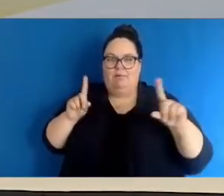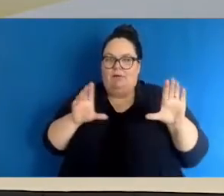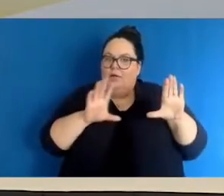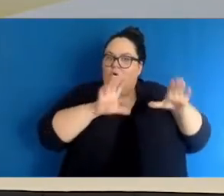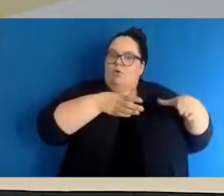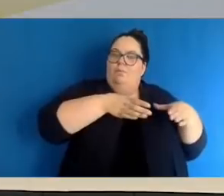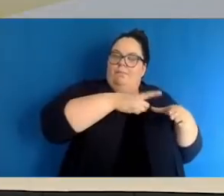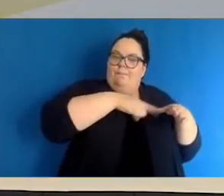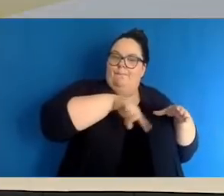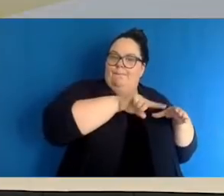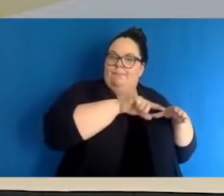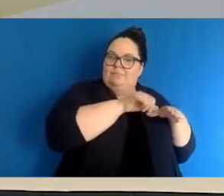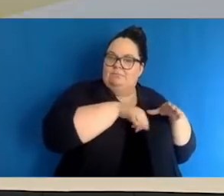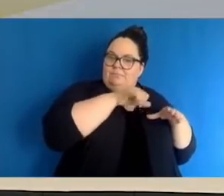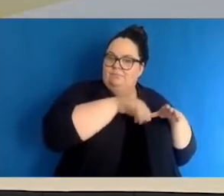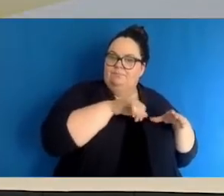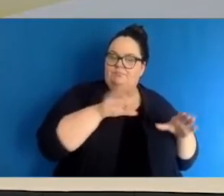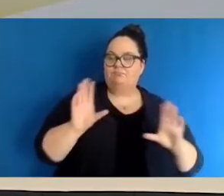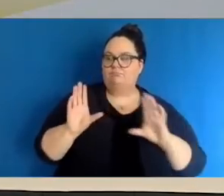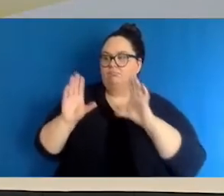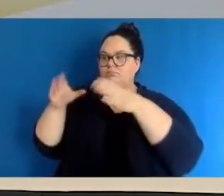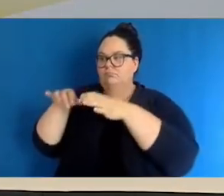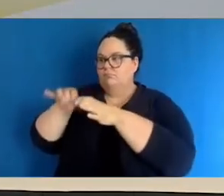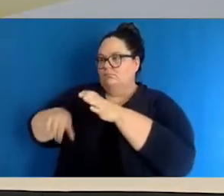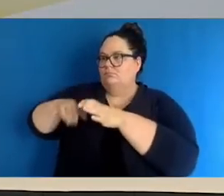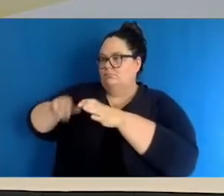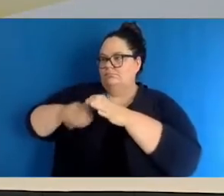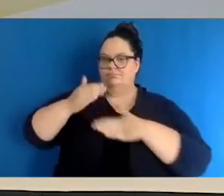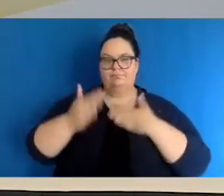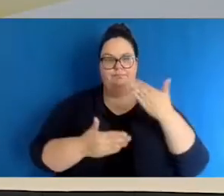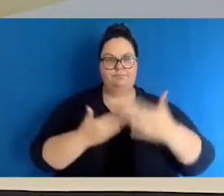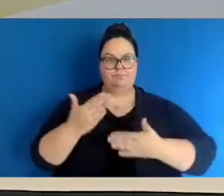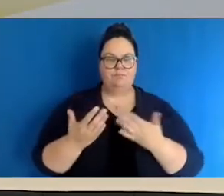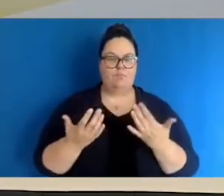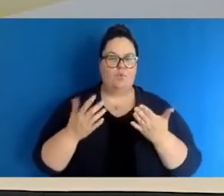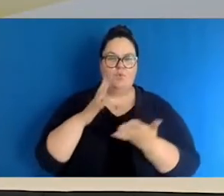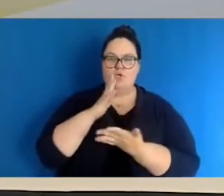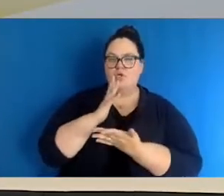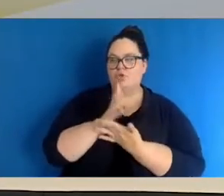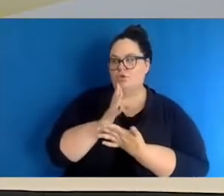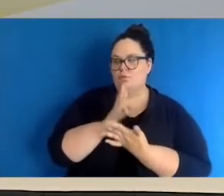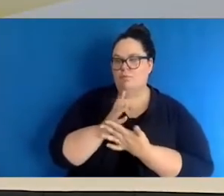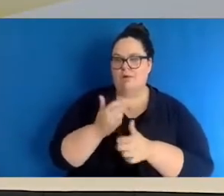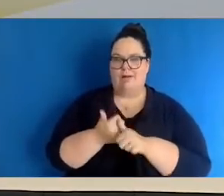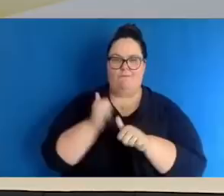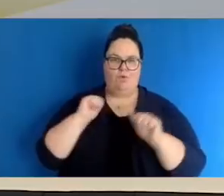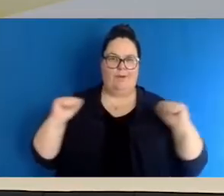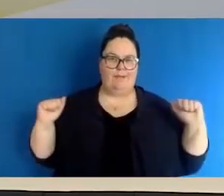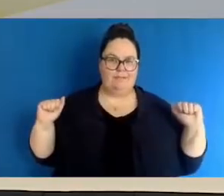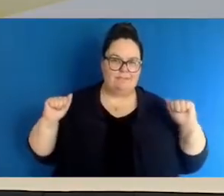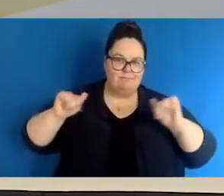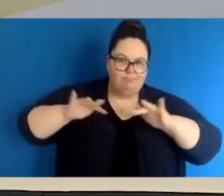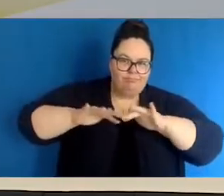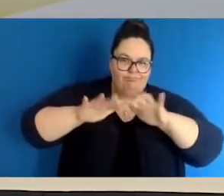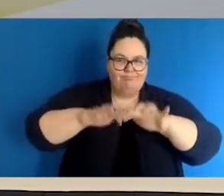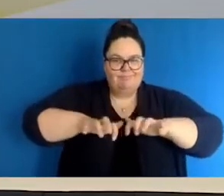even as we go. We mentioned trying to avoid big assemblies.